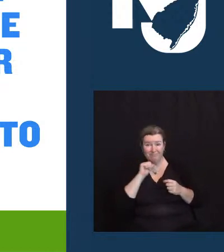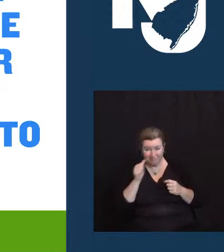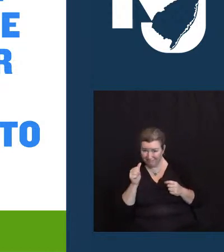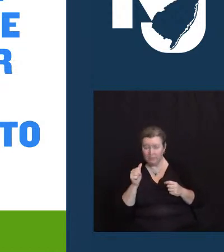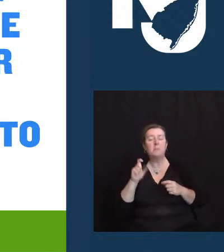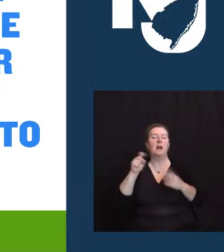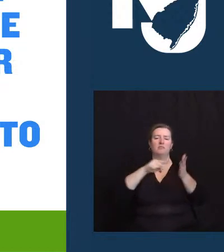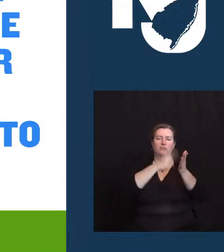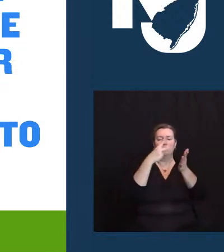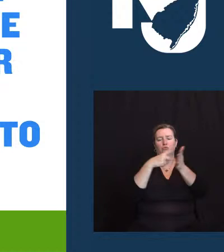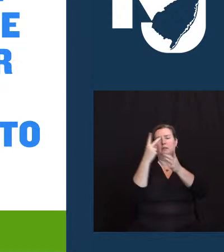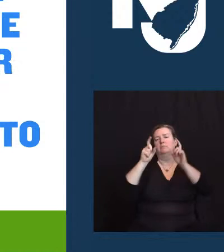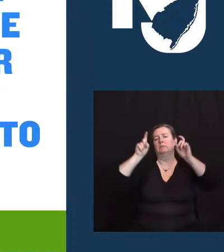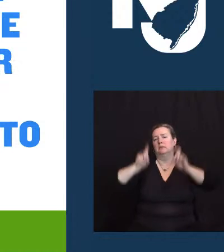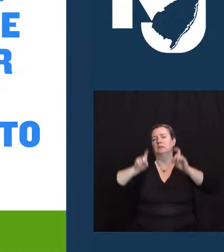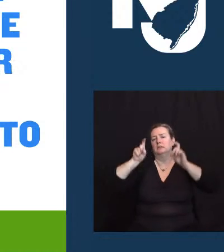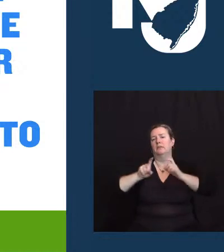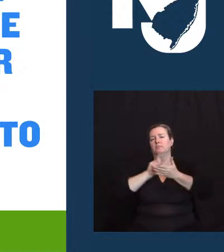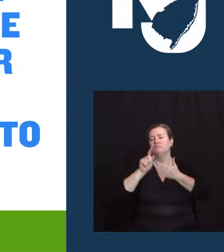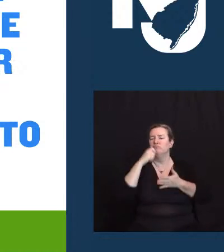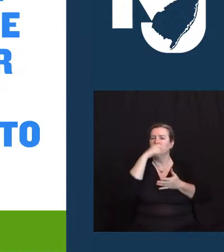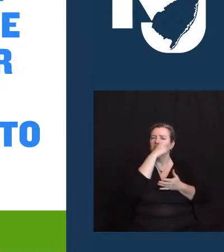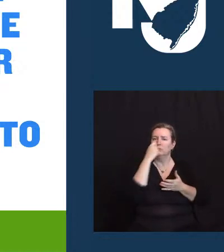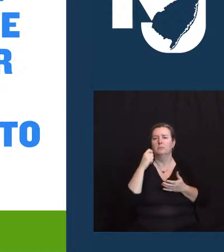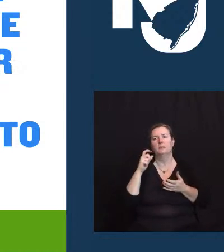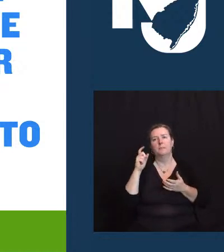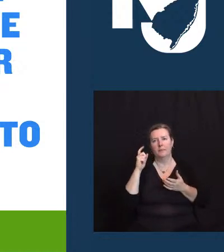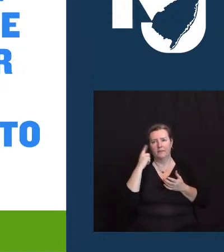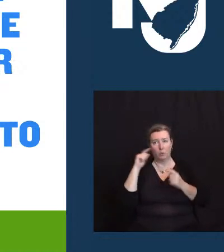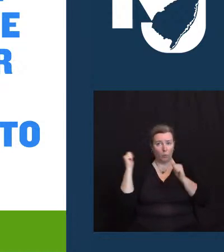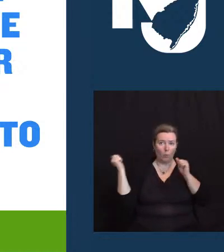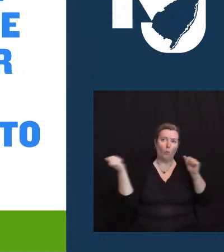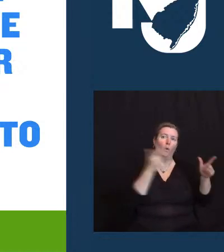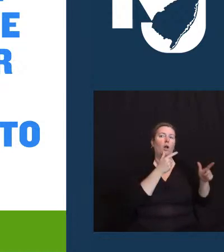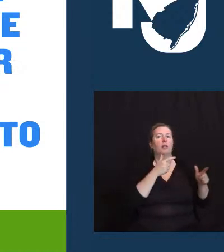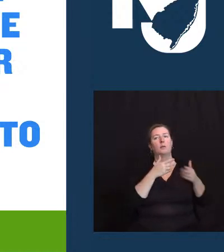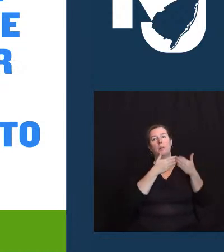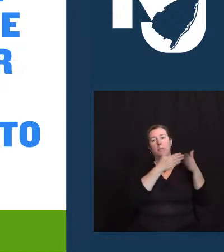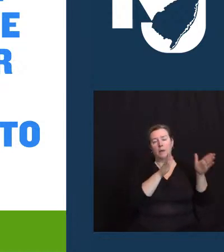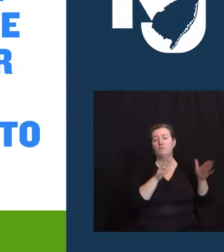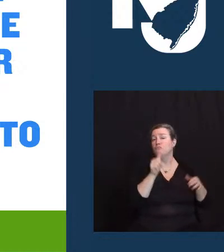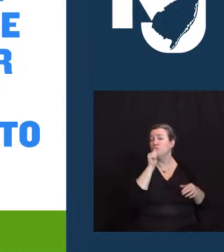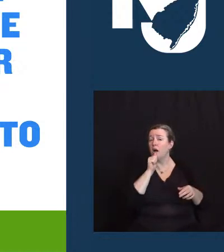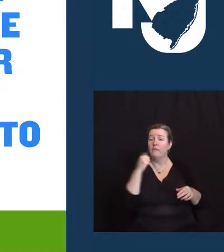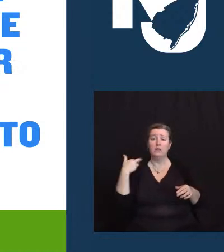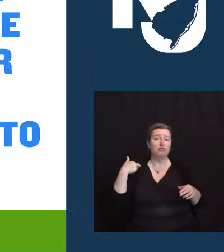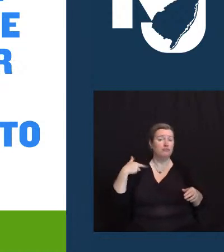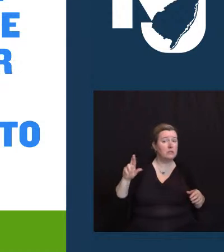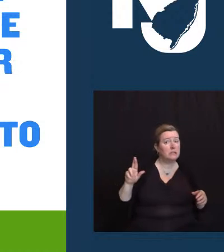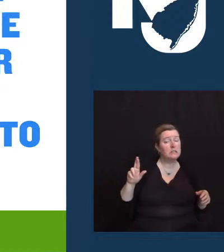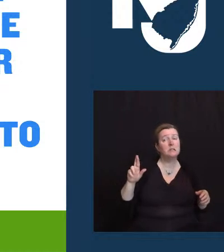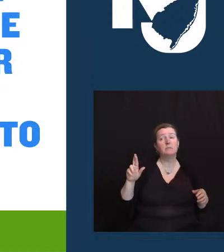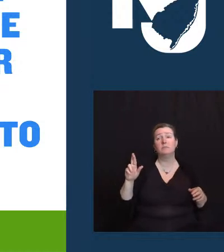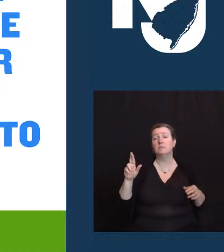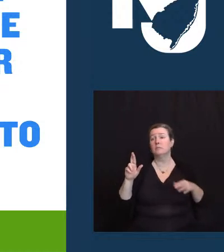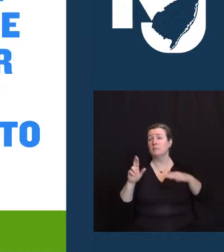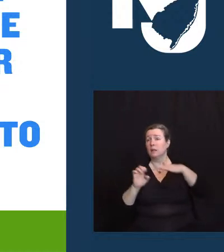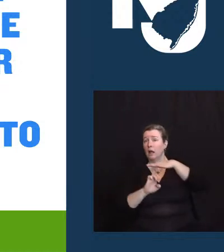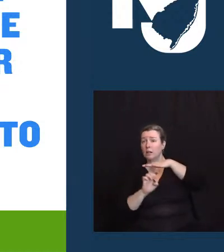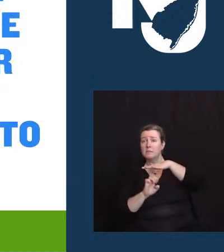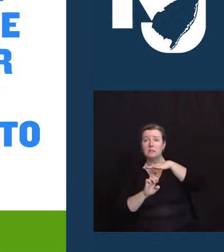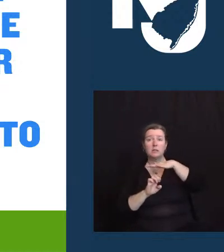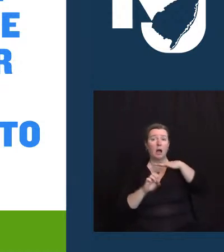per week. This order applies to all public, private, and parochial preschool programs, elementary and secondary